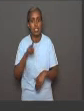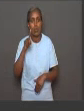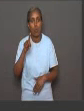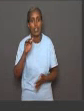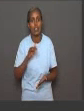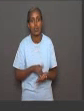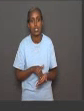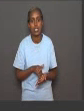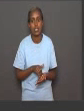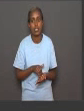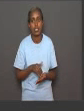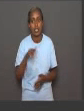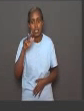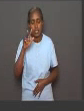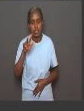is